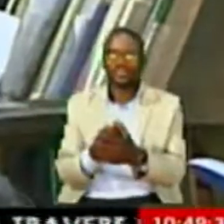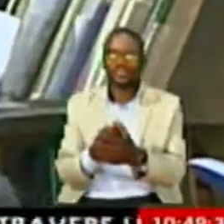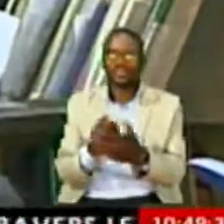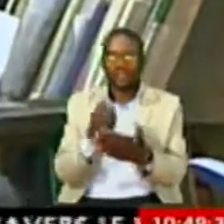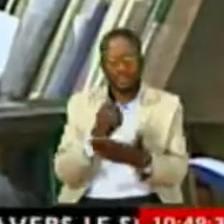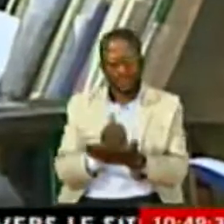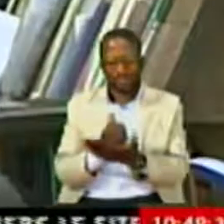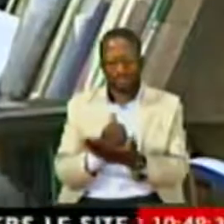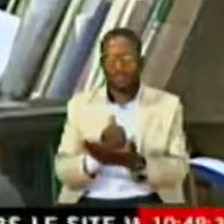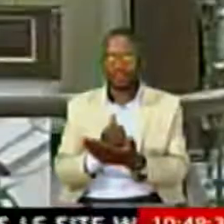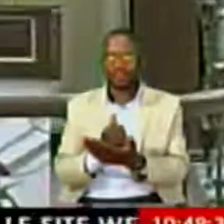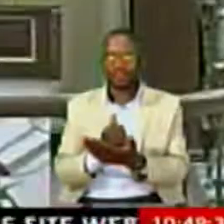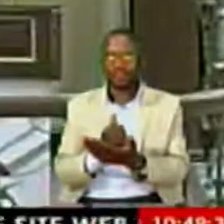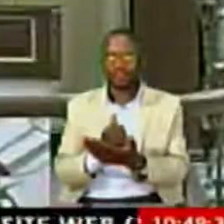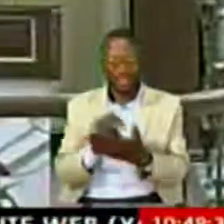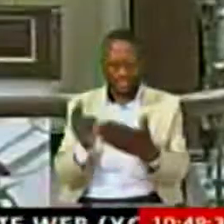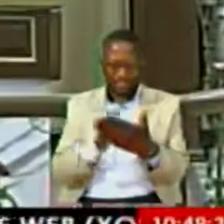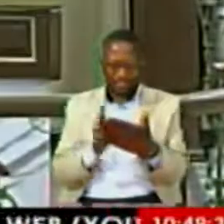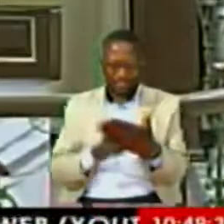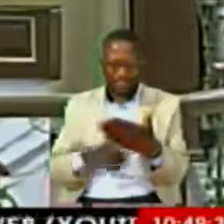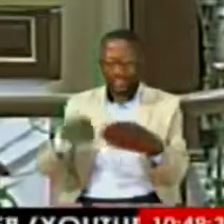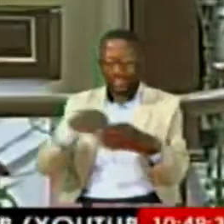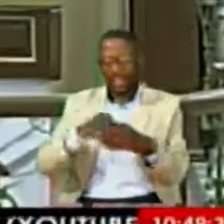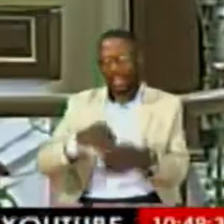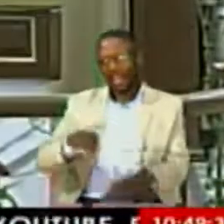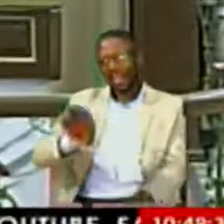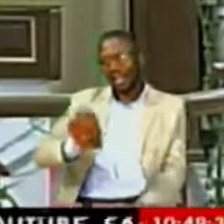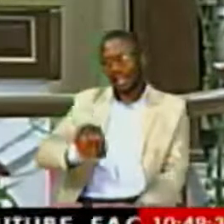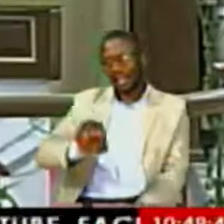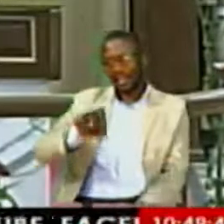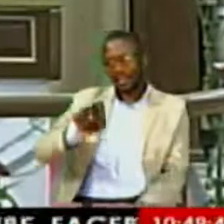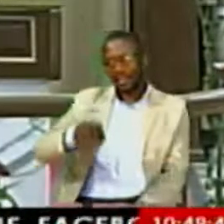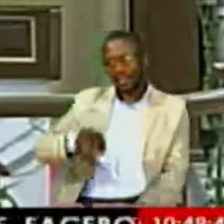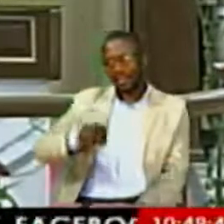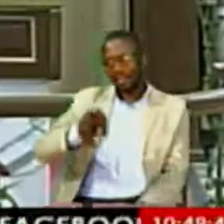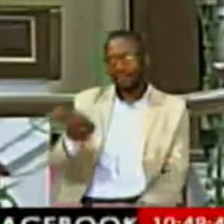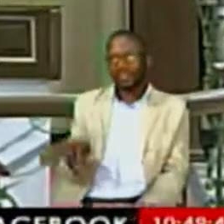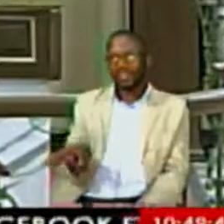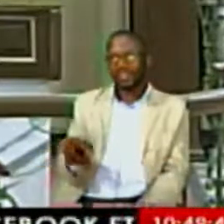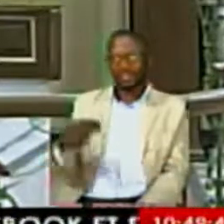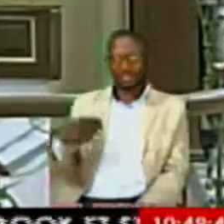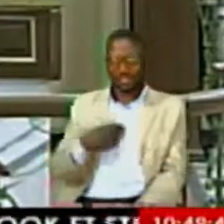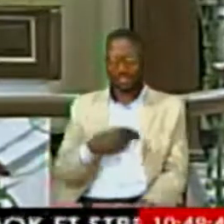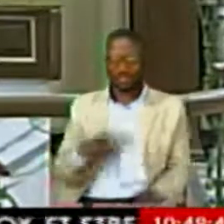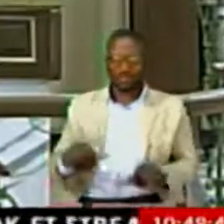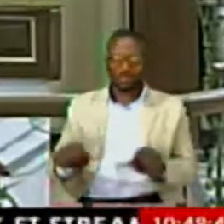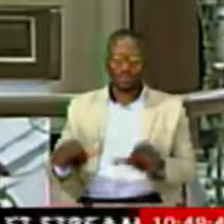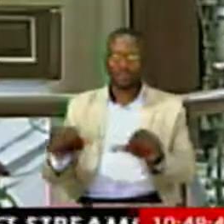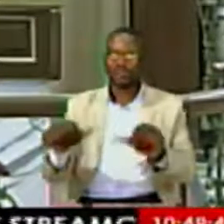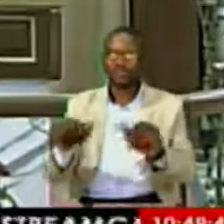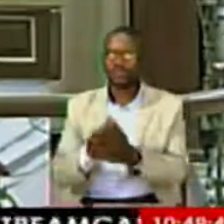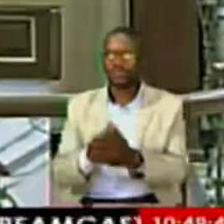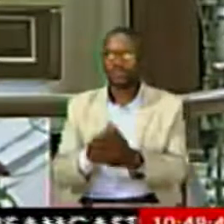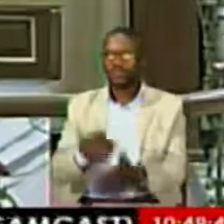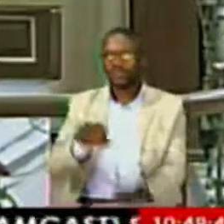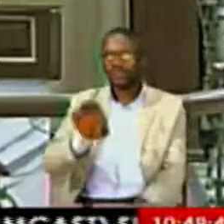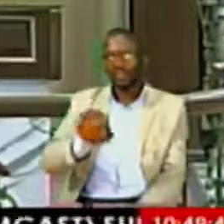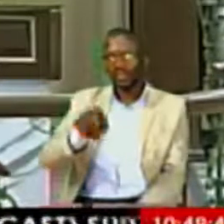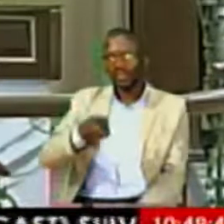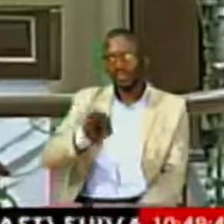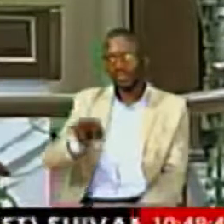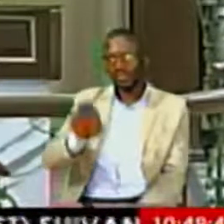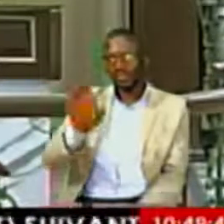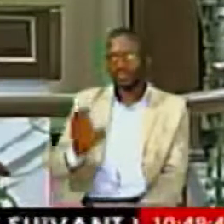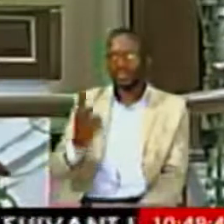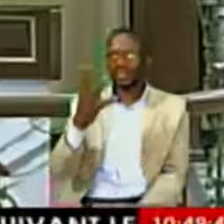Amen. Amen. Lisons dans le livre des Ephésiens. Let's read in the book of Ephesians. Nous continuons. We are carrying Ephésiens on. Chapitre 4. Ephesians